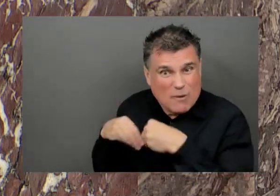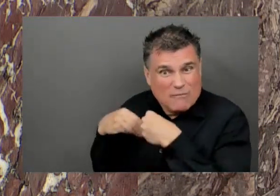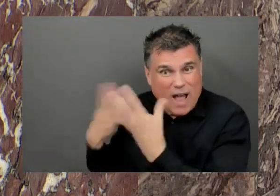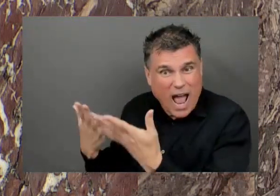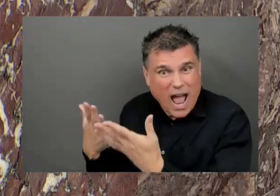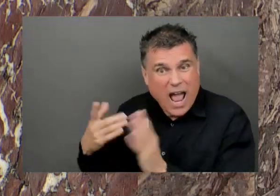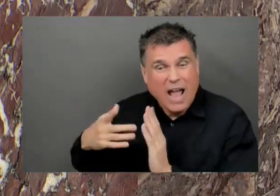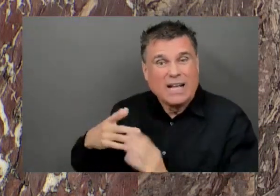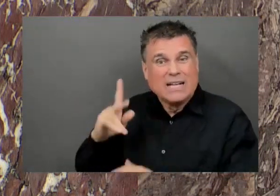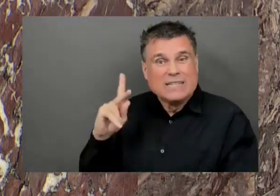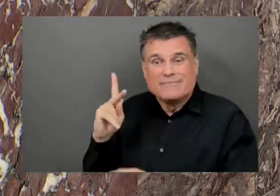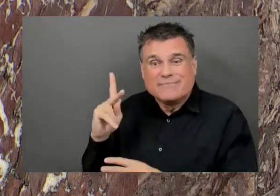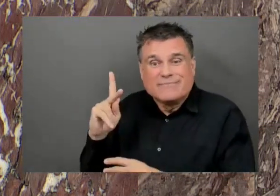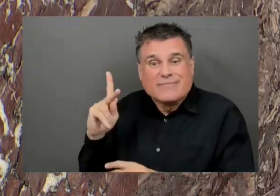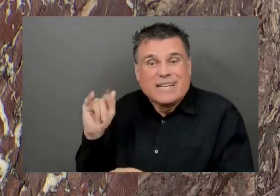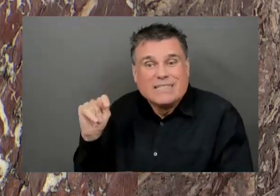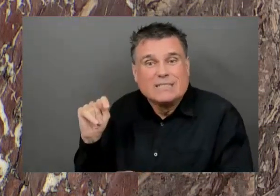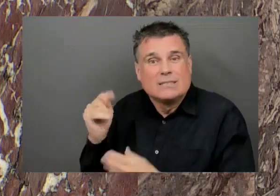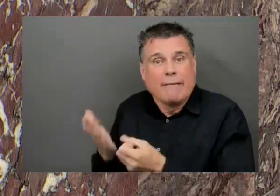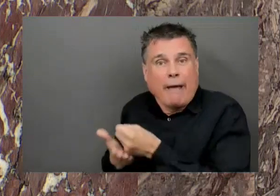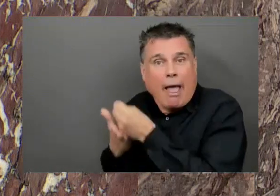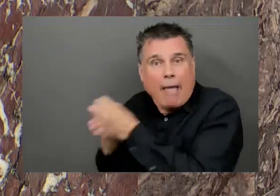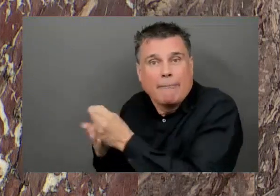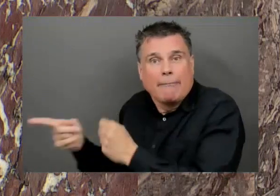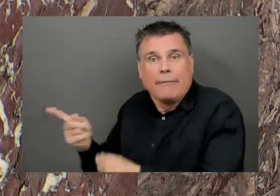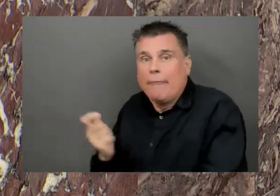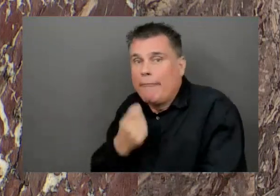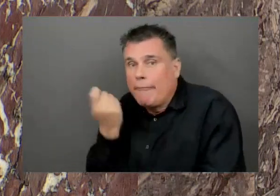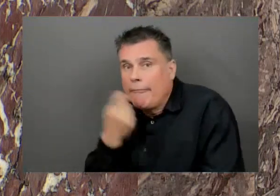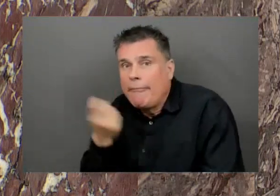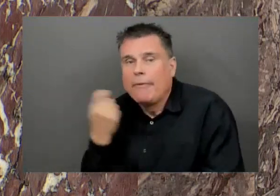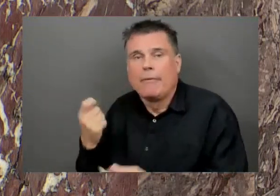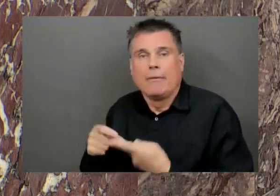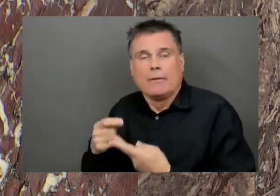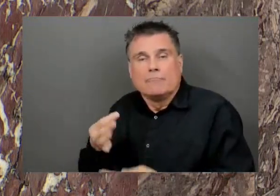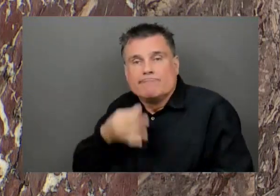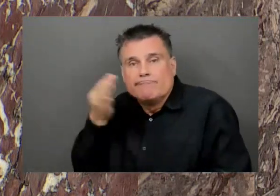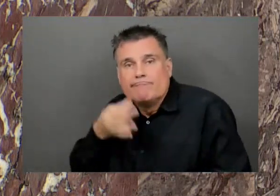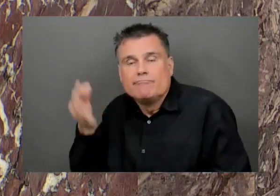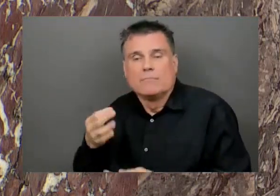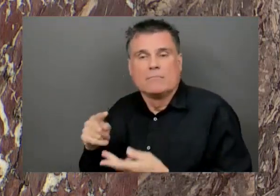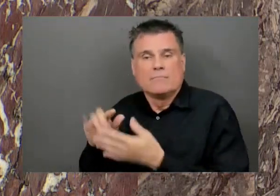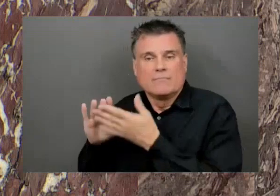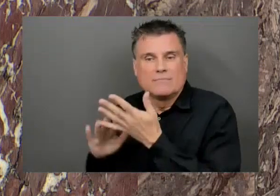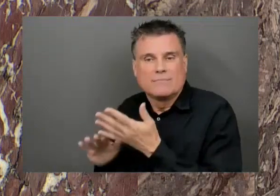the minister tell us how many of these burner kits have been distributed in hospitals?